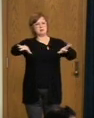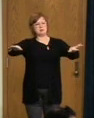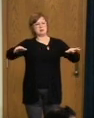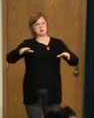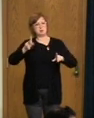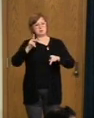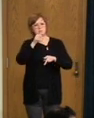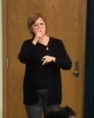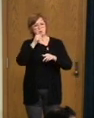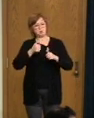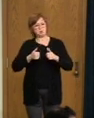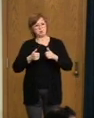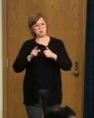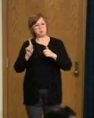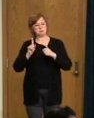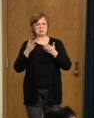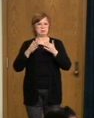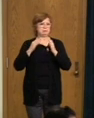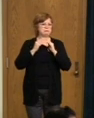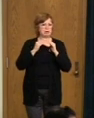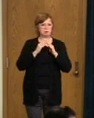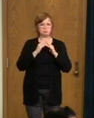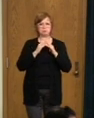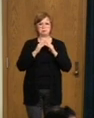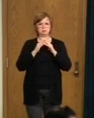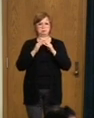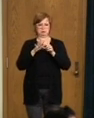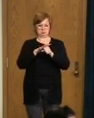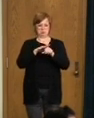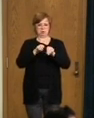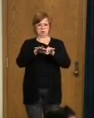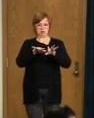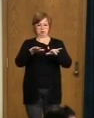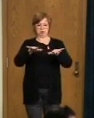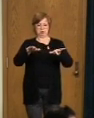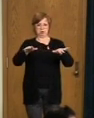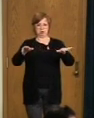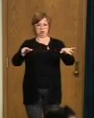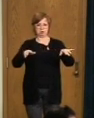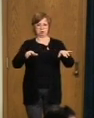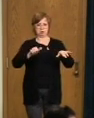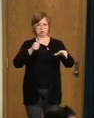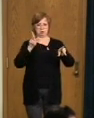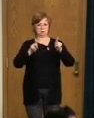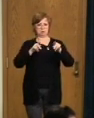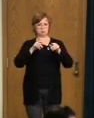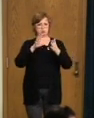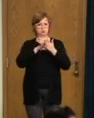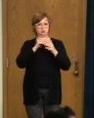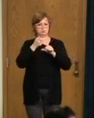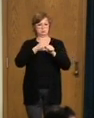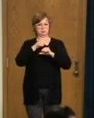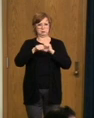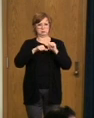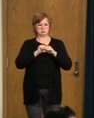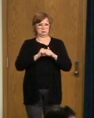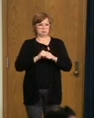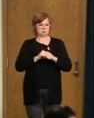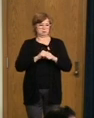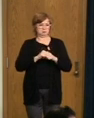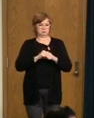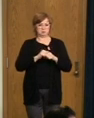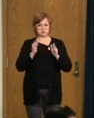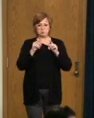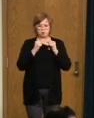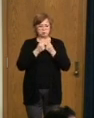Saskatchewan don't have this, but I think even a small number can tilt the balance towards an uncontrolled pandemic. And so that's